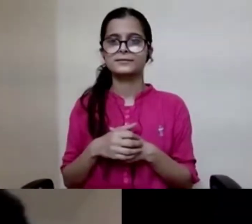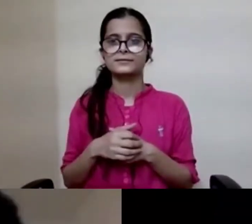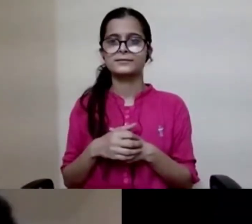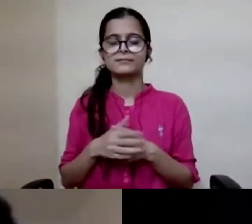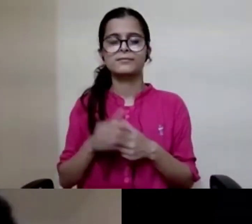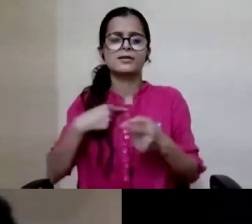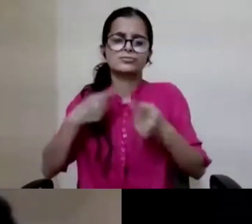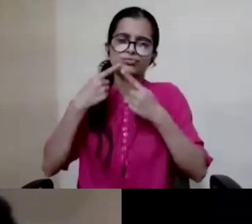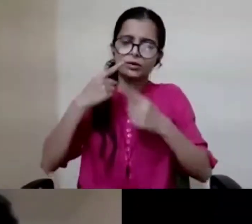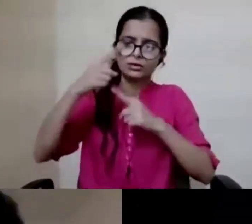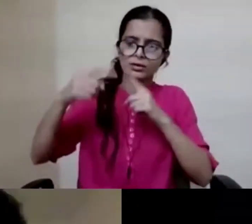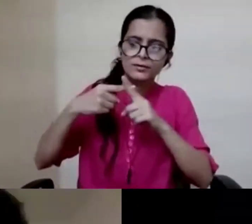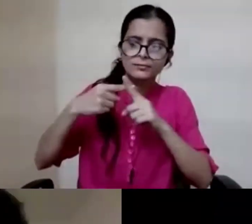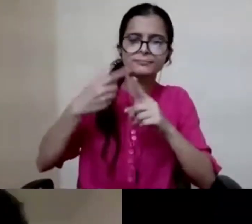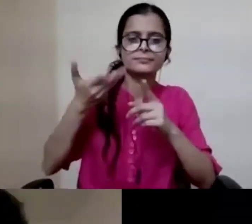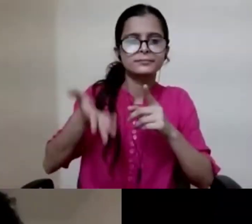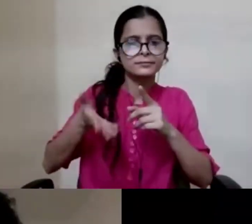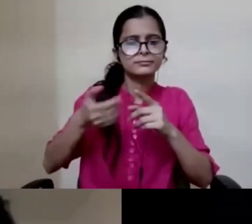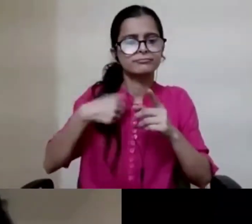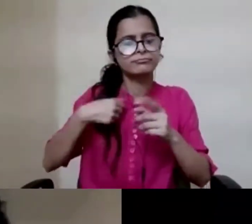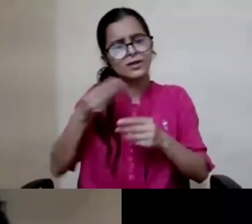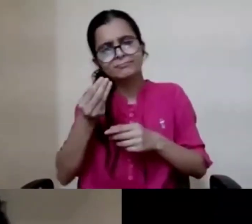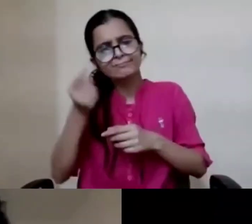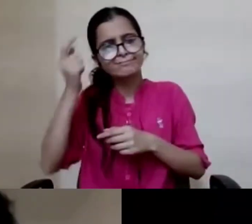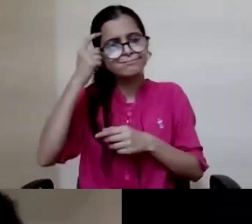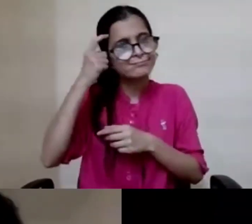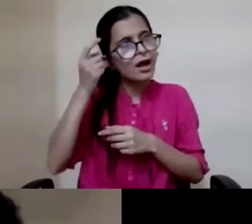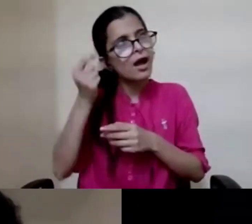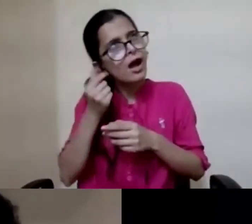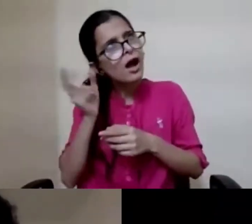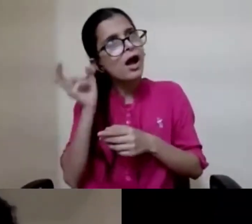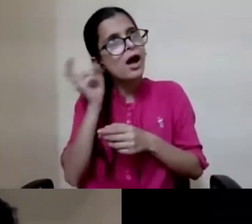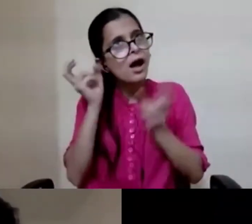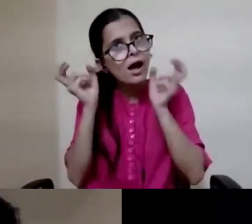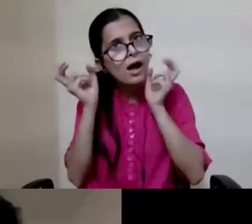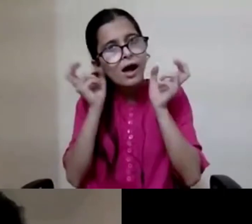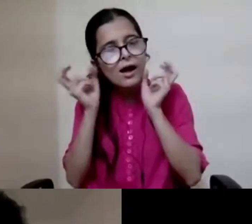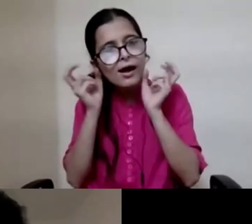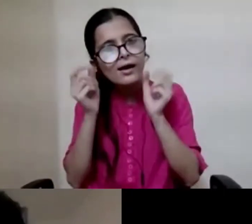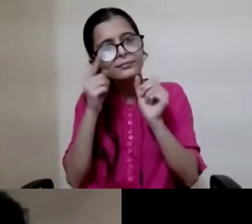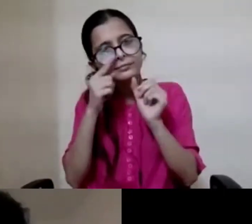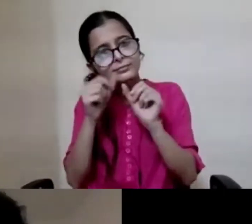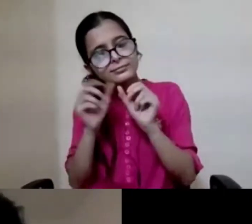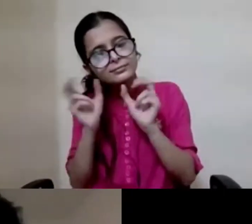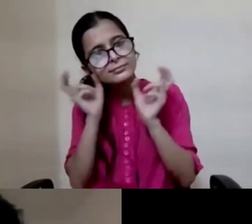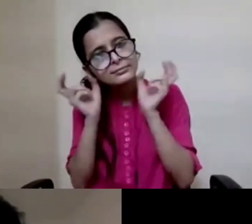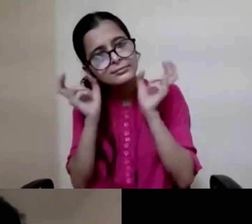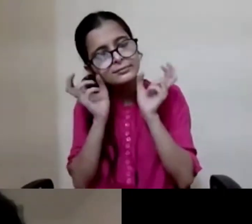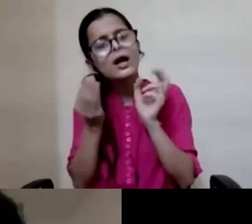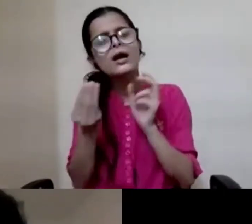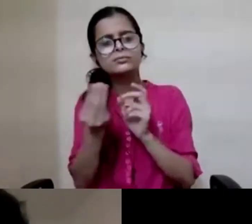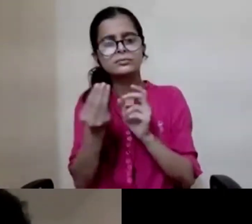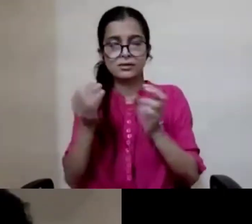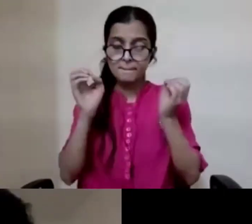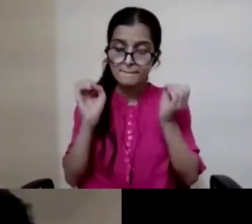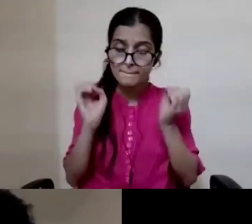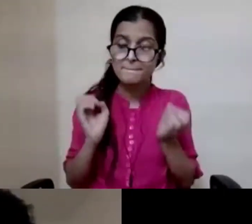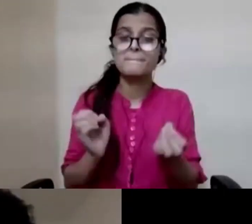talking about some of the things that came to my mind as I was listening to Professor Dhanda. So Professor Dhanda begins